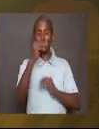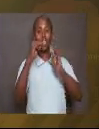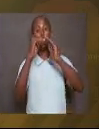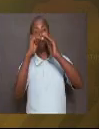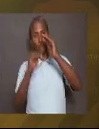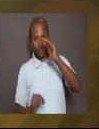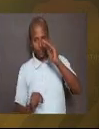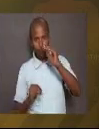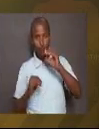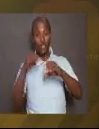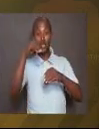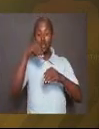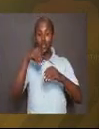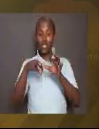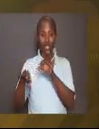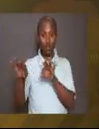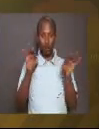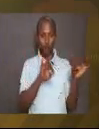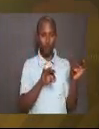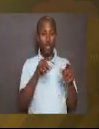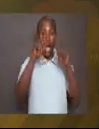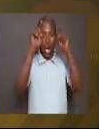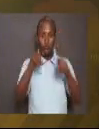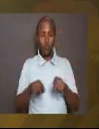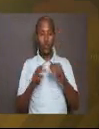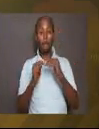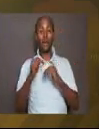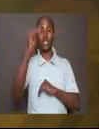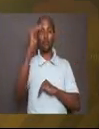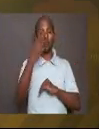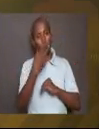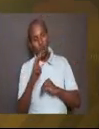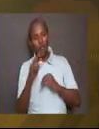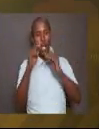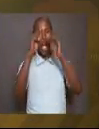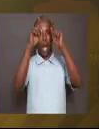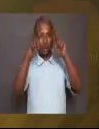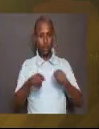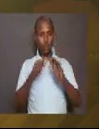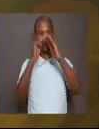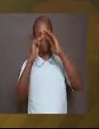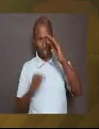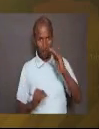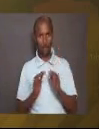minimum instead of absolute maximum or absolute minimum.